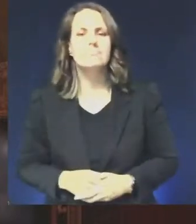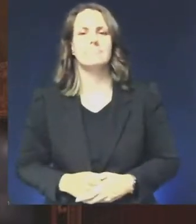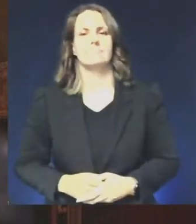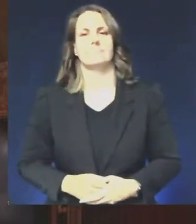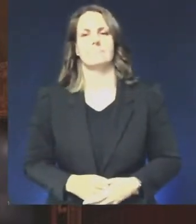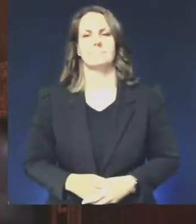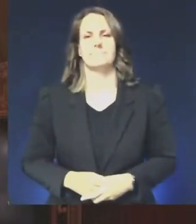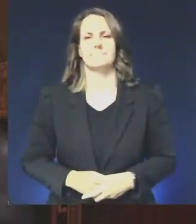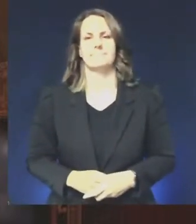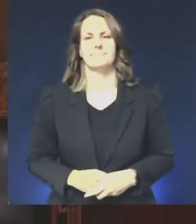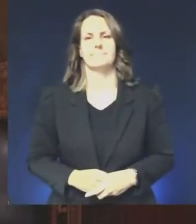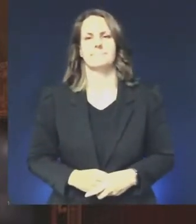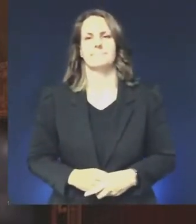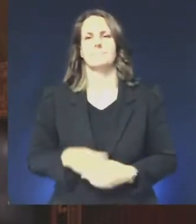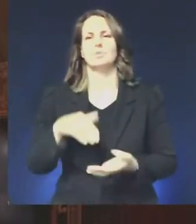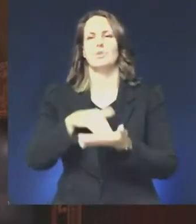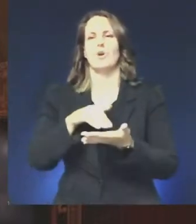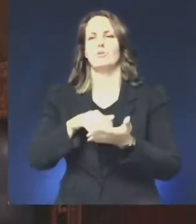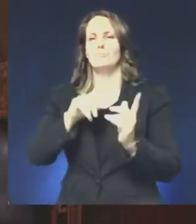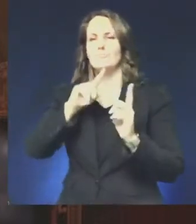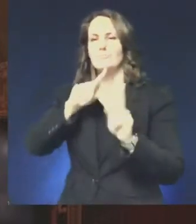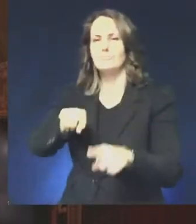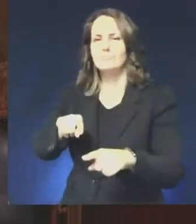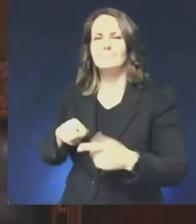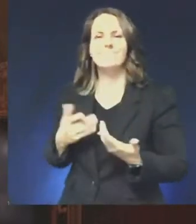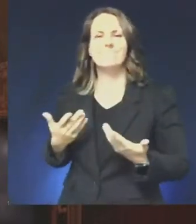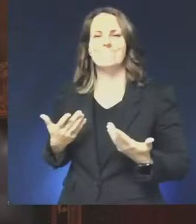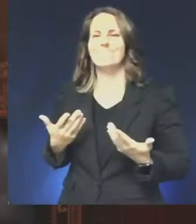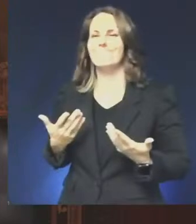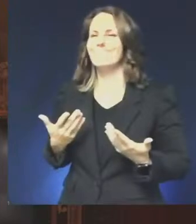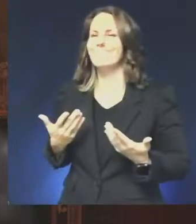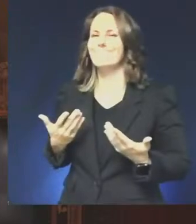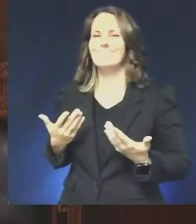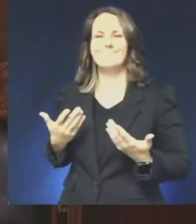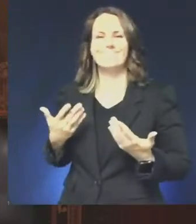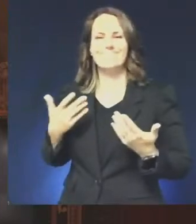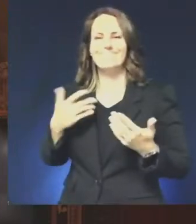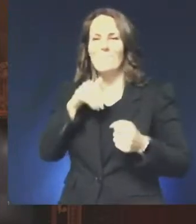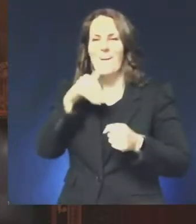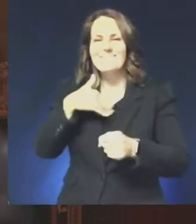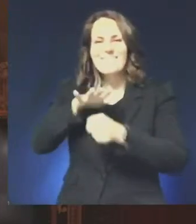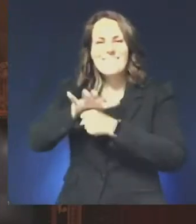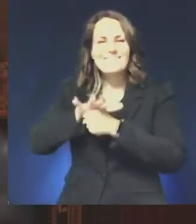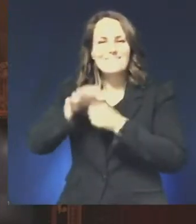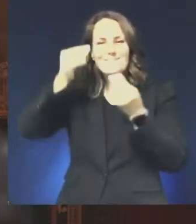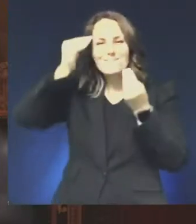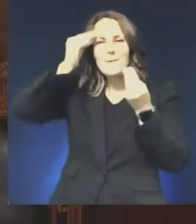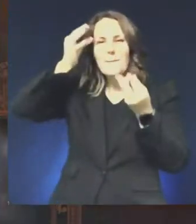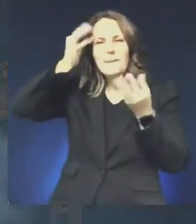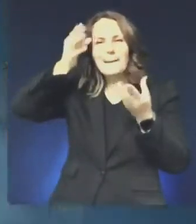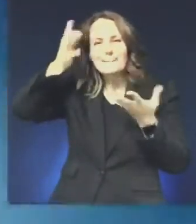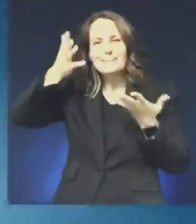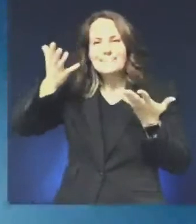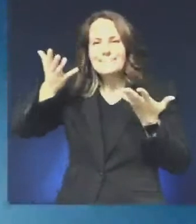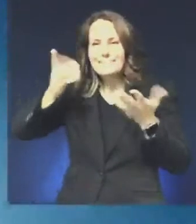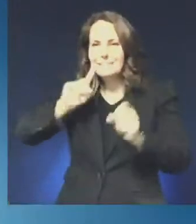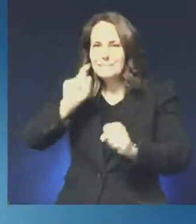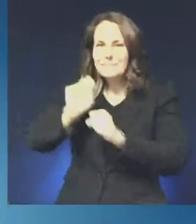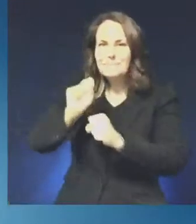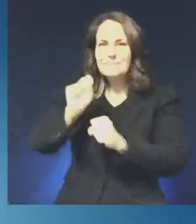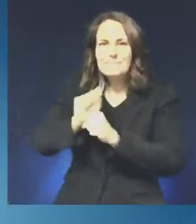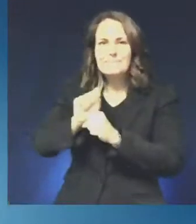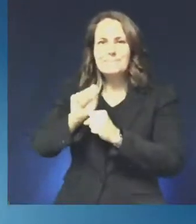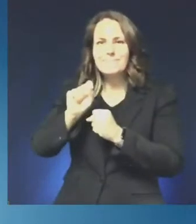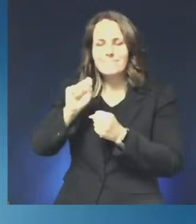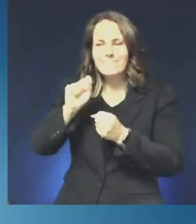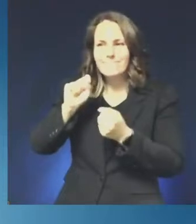if there is any information to answer that question, but I don't believe there is. Thank you, Alex. Now to Jessica Madikar